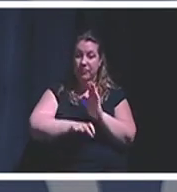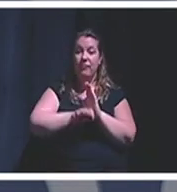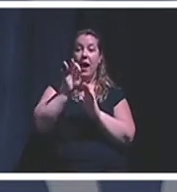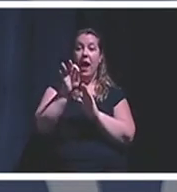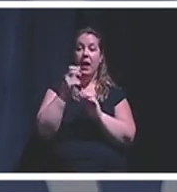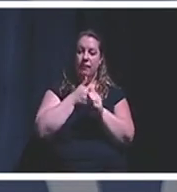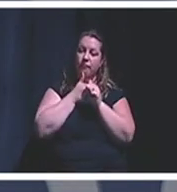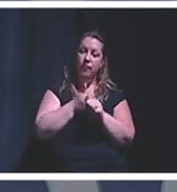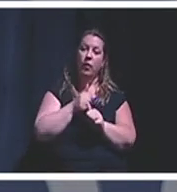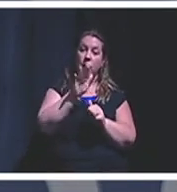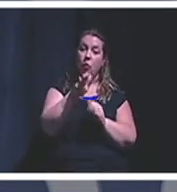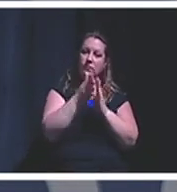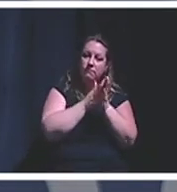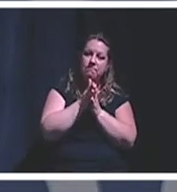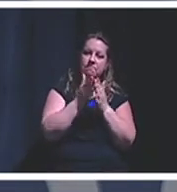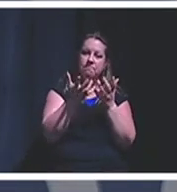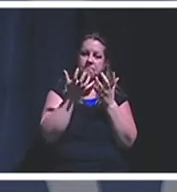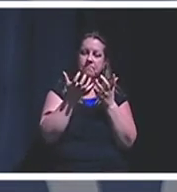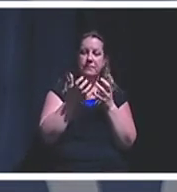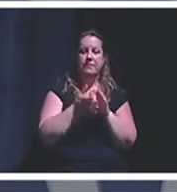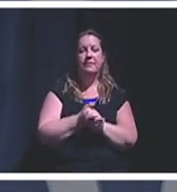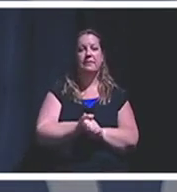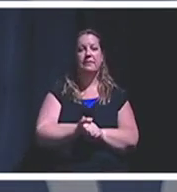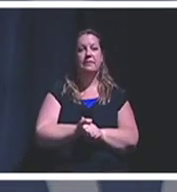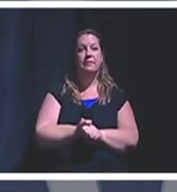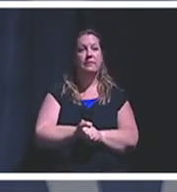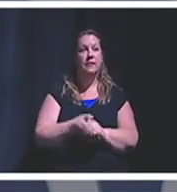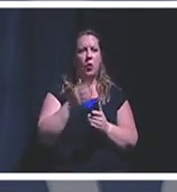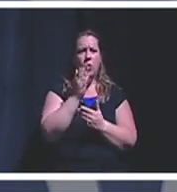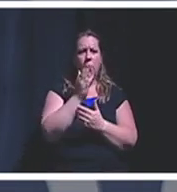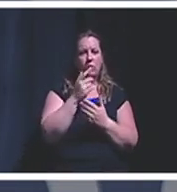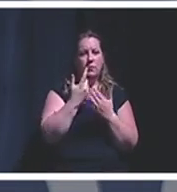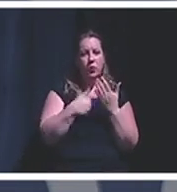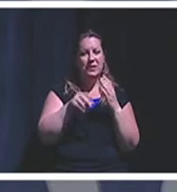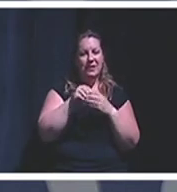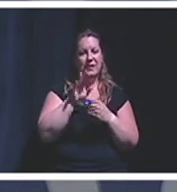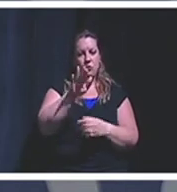passion. Graduates, what is in your heart?